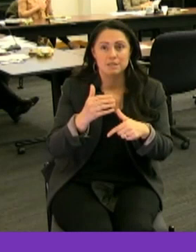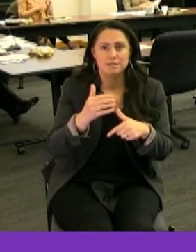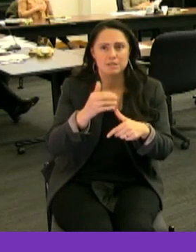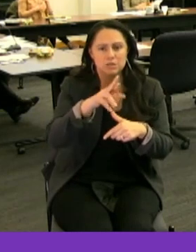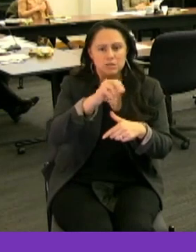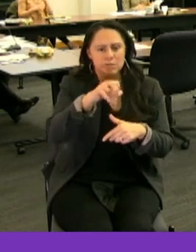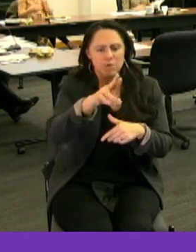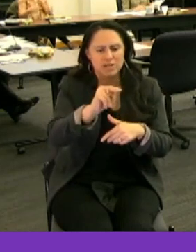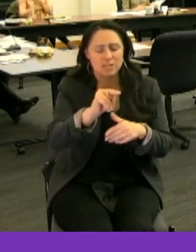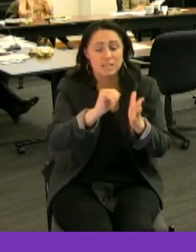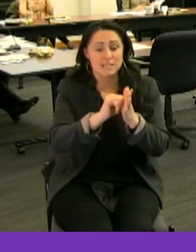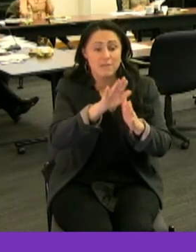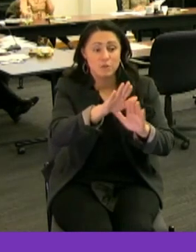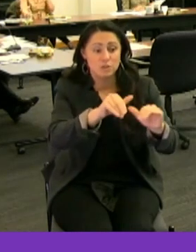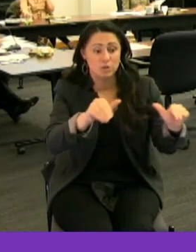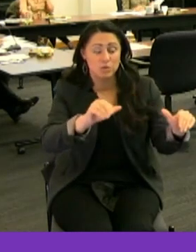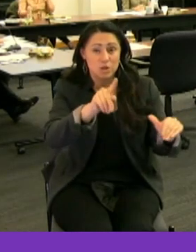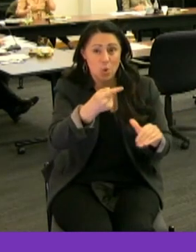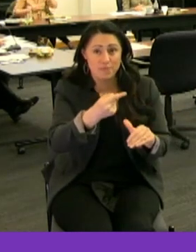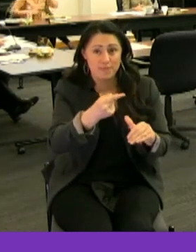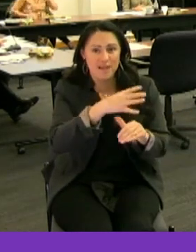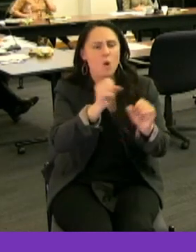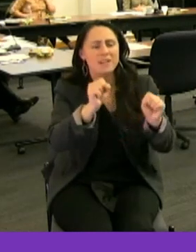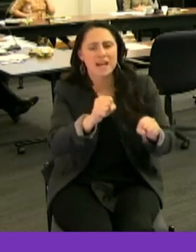that their children only?